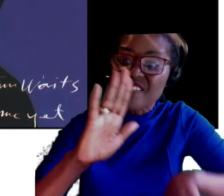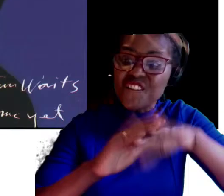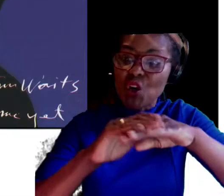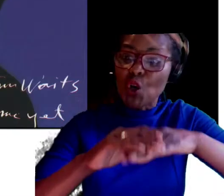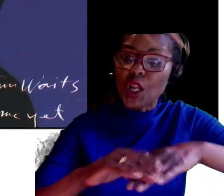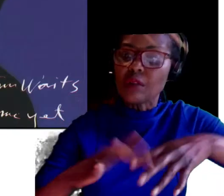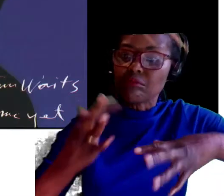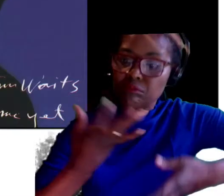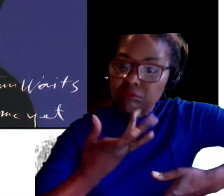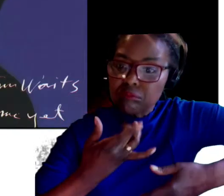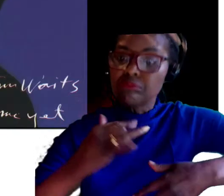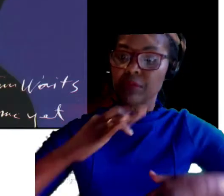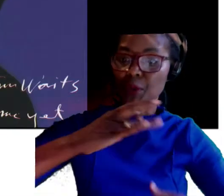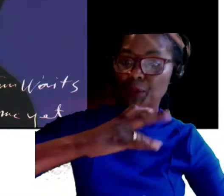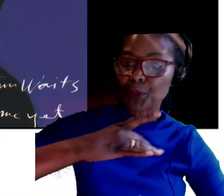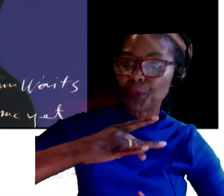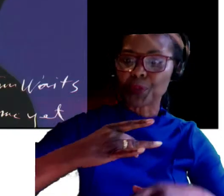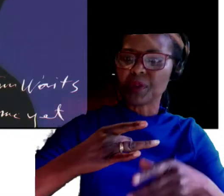flipping the vinyl.